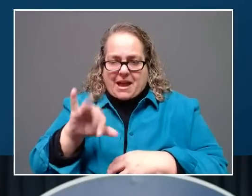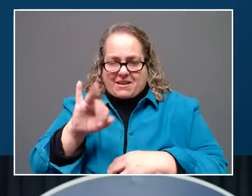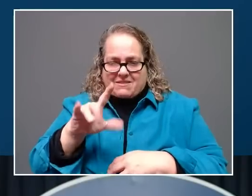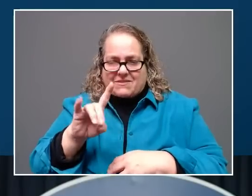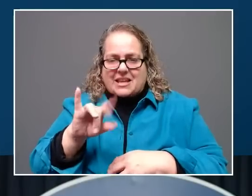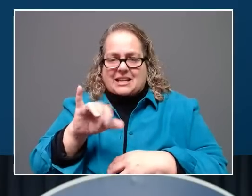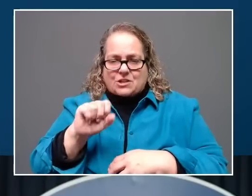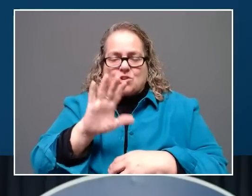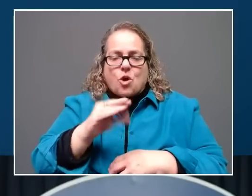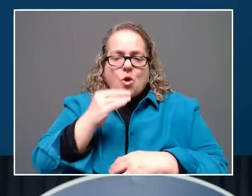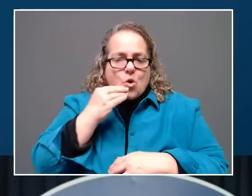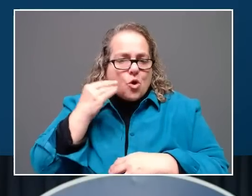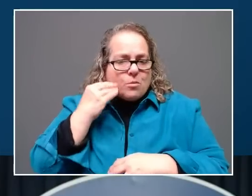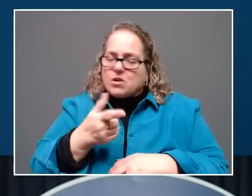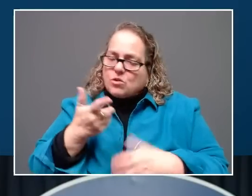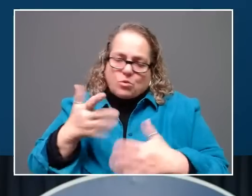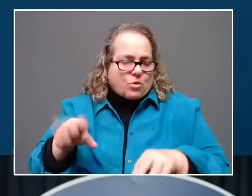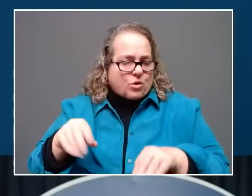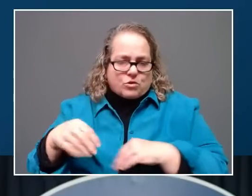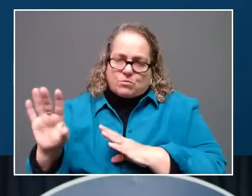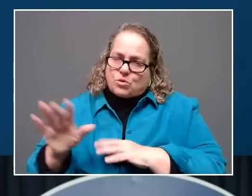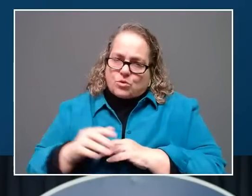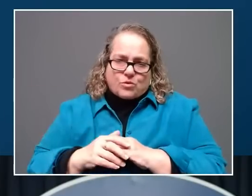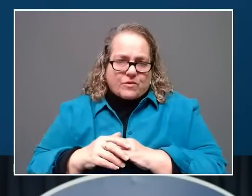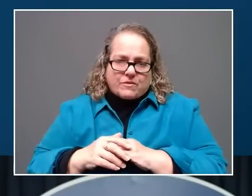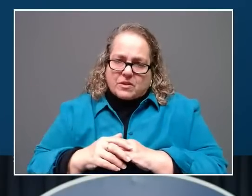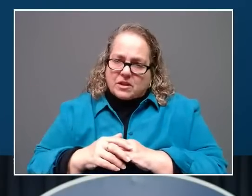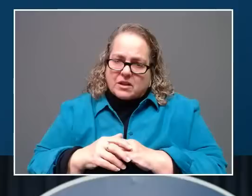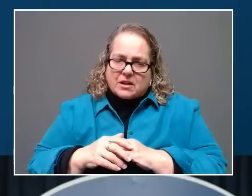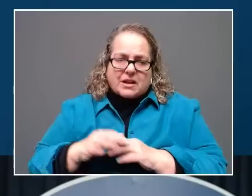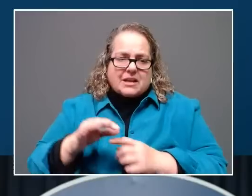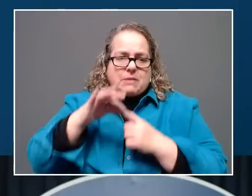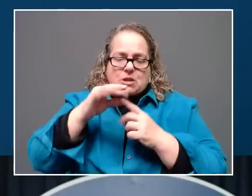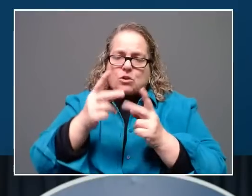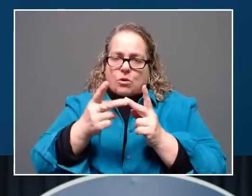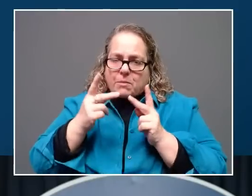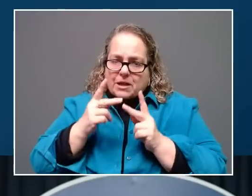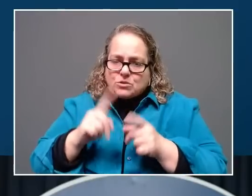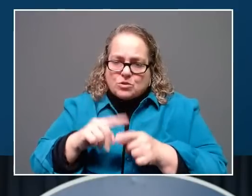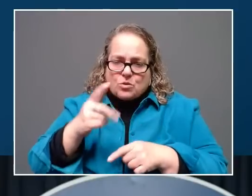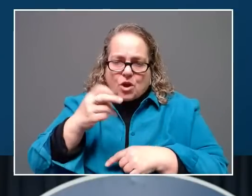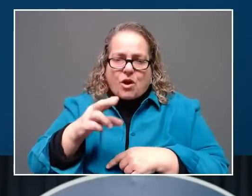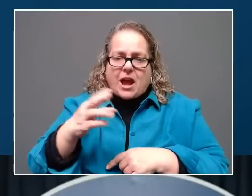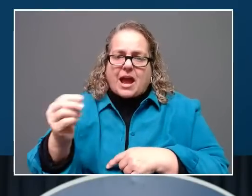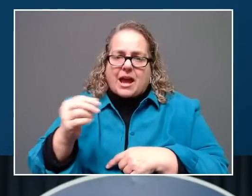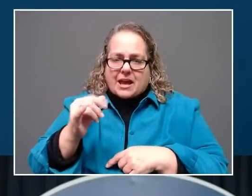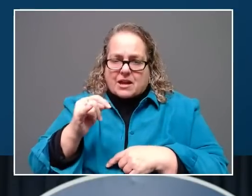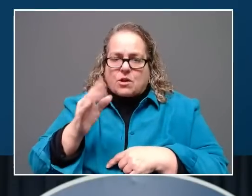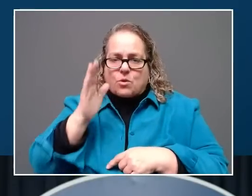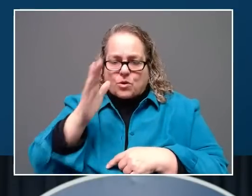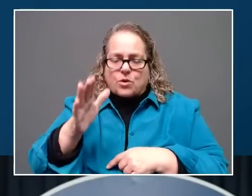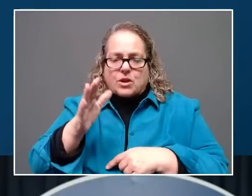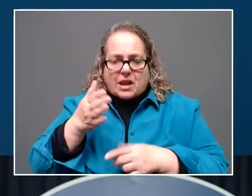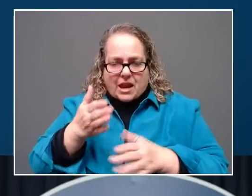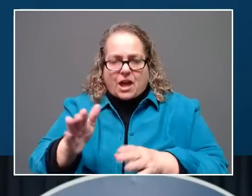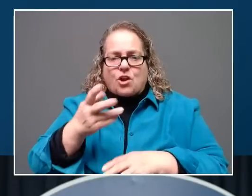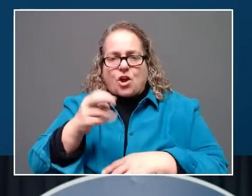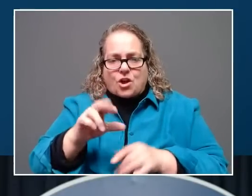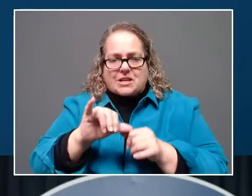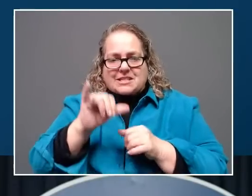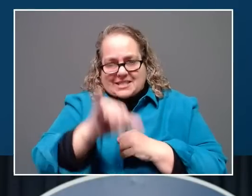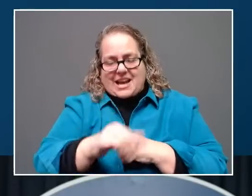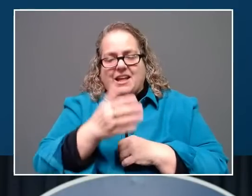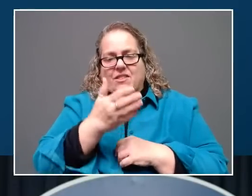doesn't want to have to move. This is a special place to her, and this was going to let her stay there. This